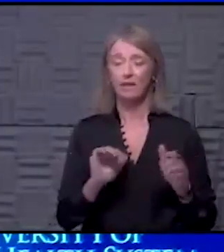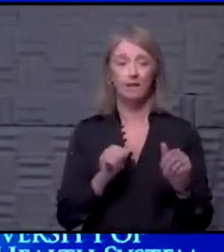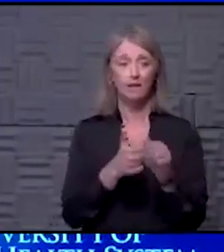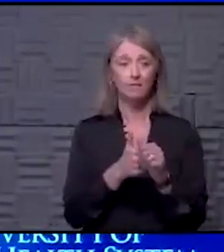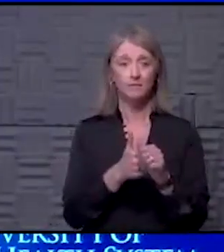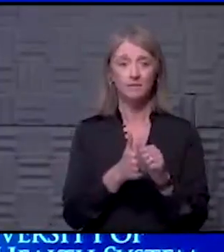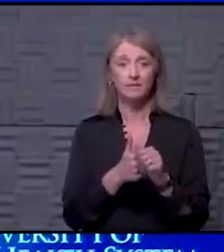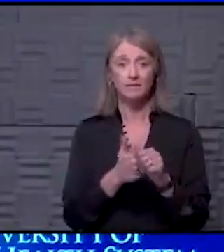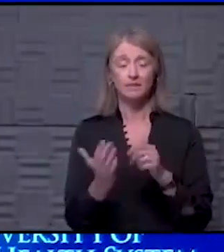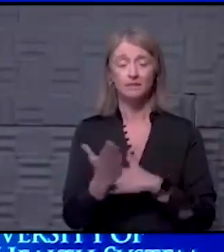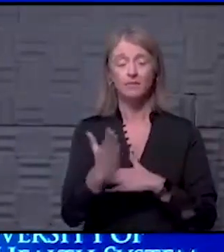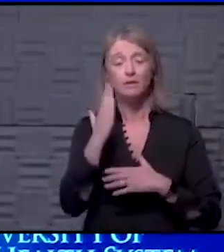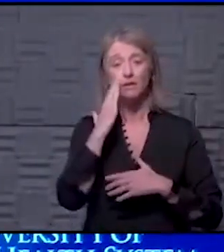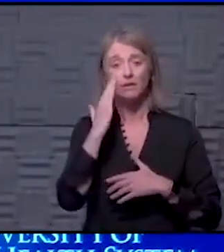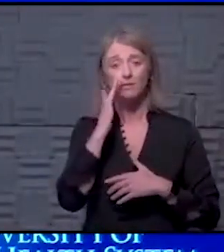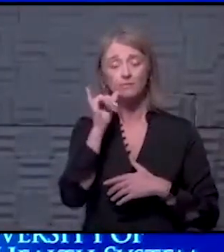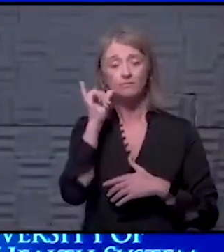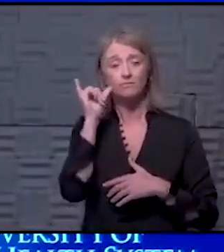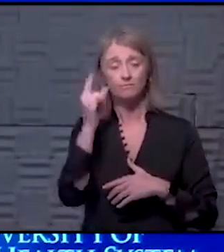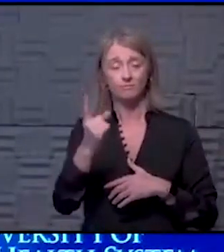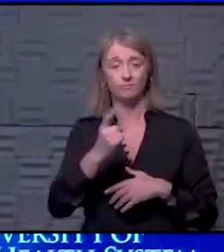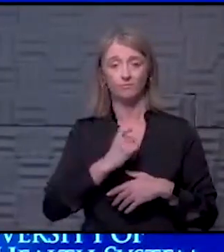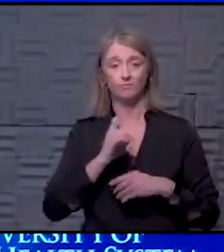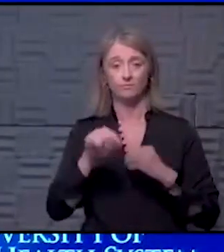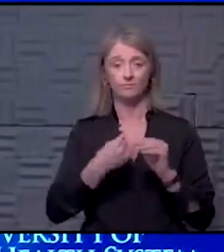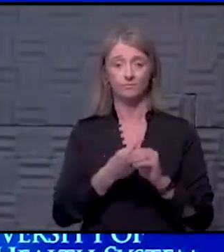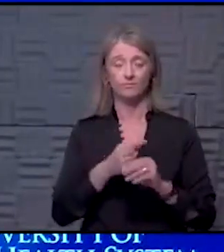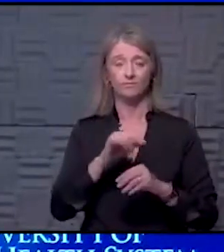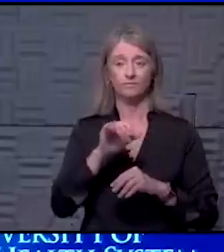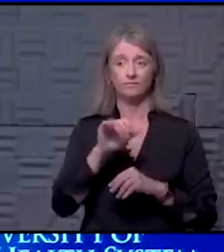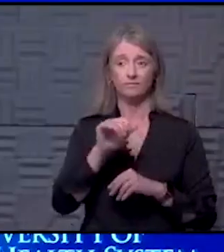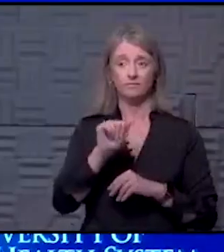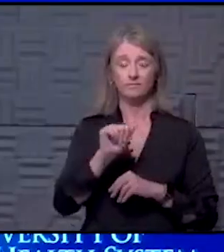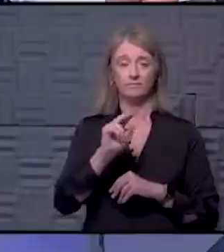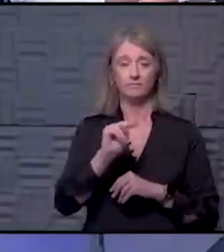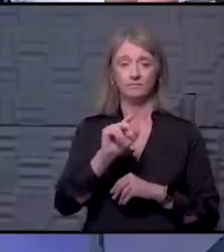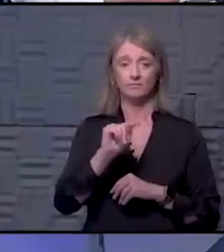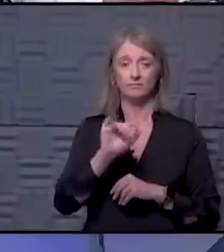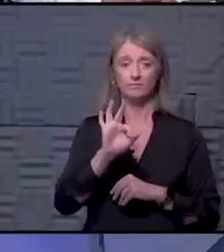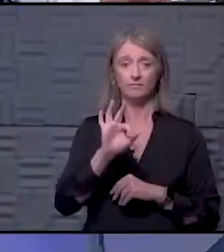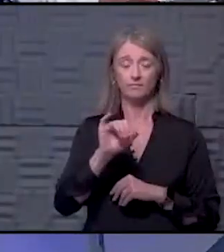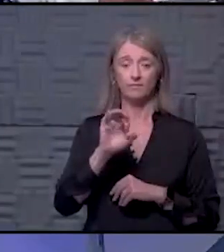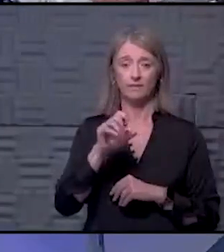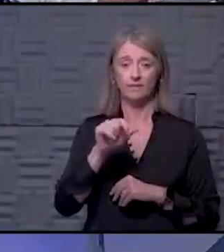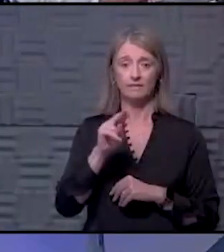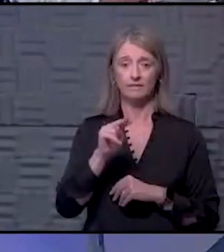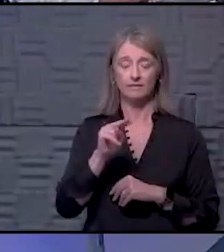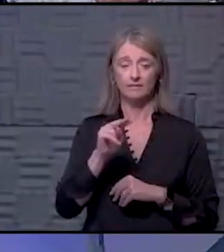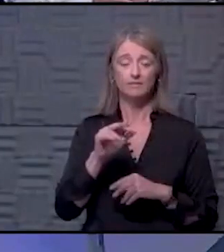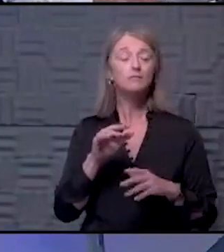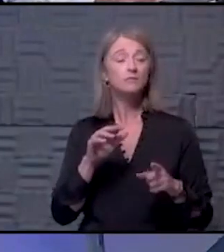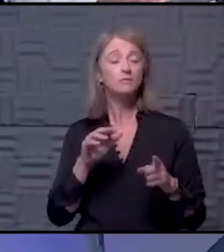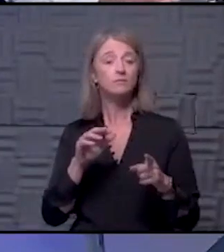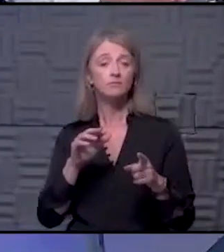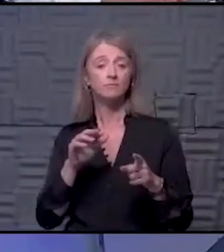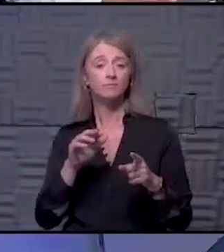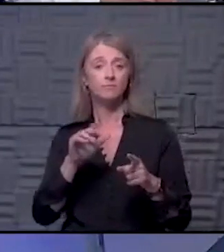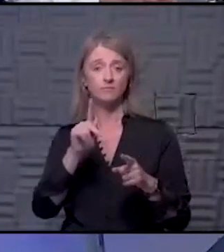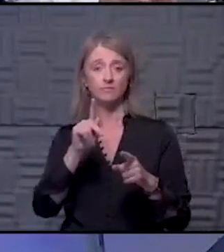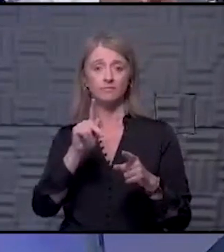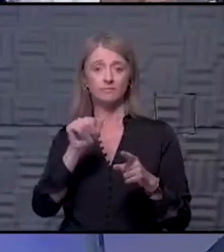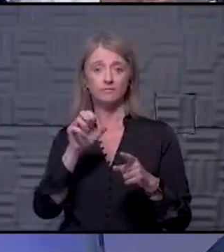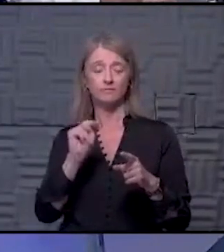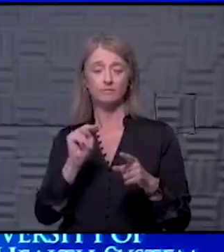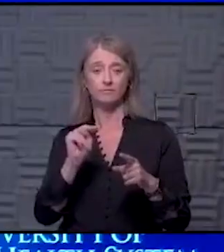this morning. I know yesterday there was a question about anaphylaxis and a circumstance in Kansas.